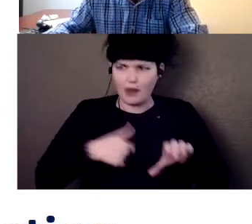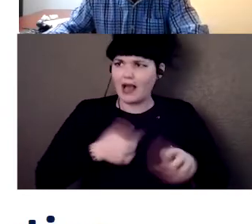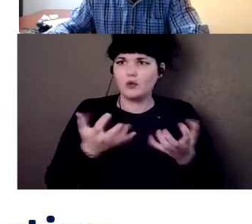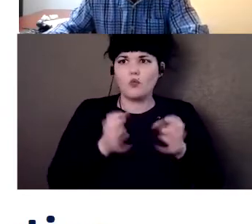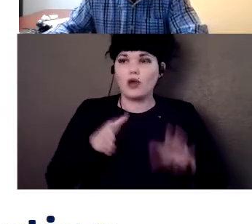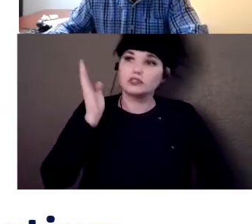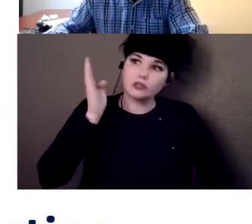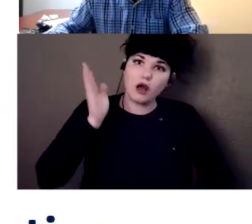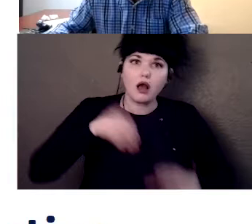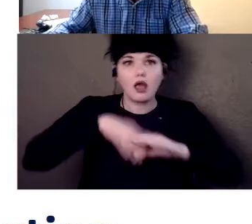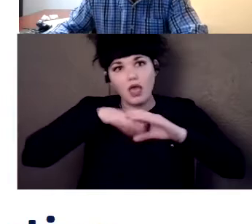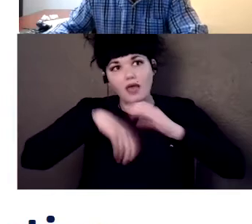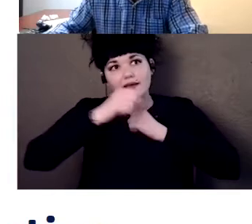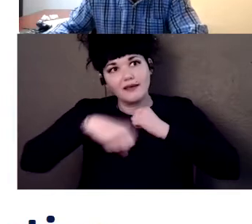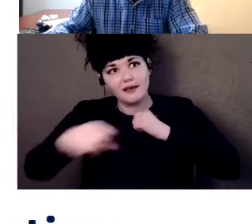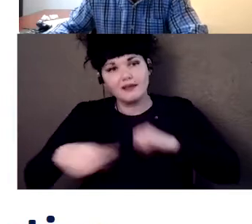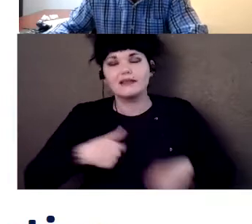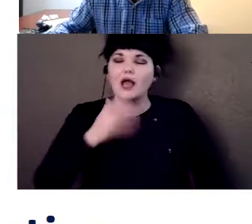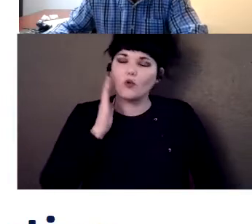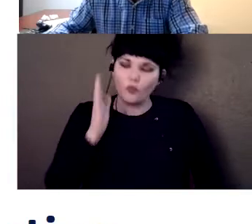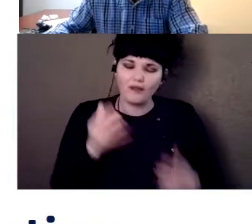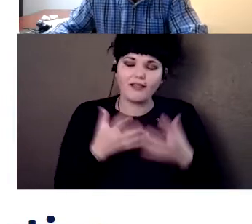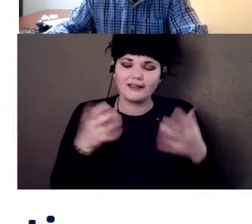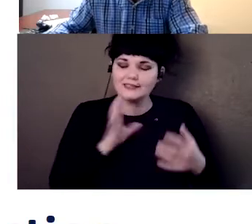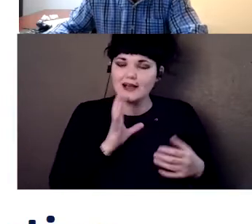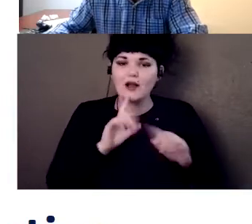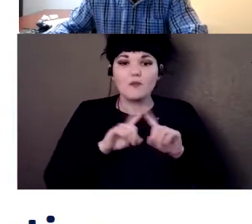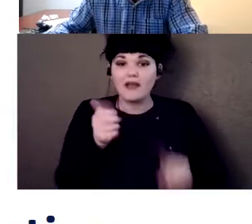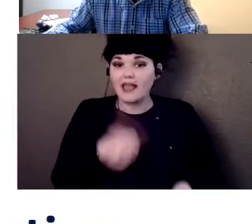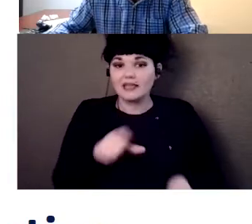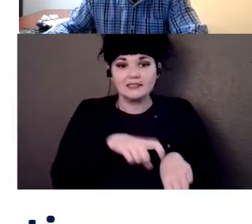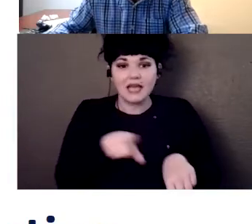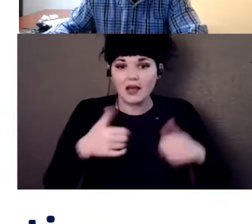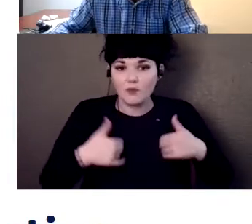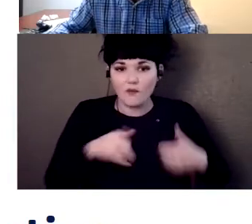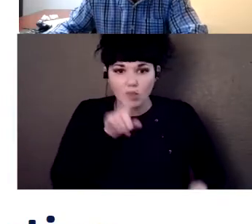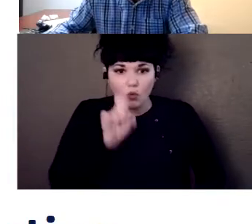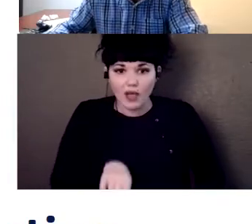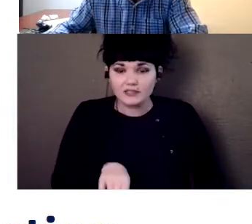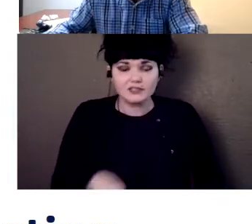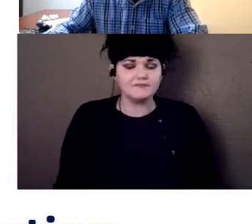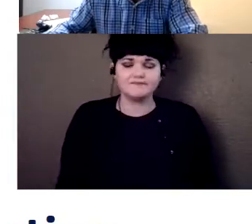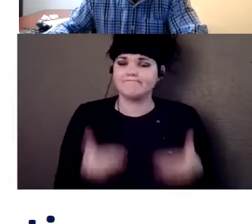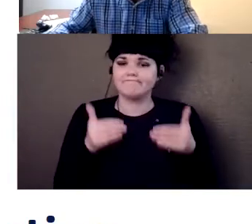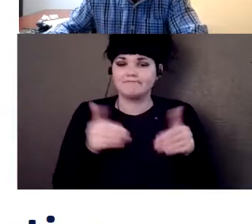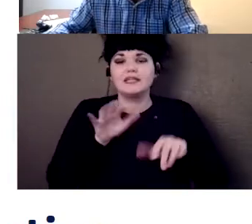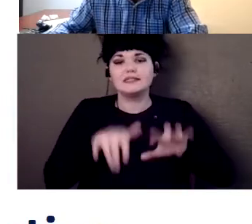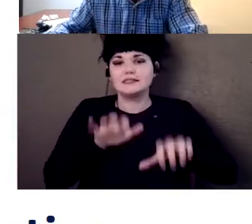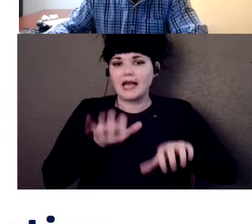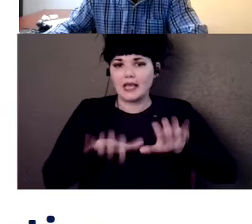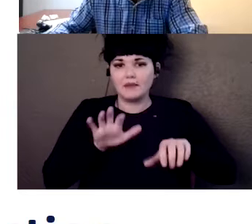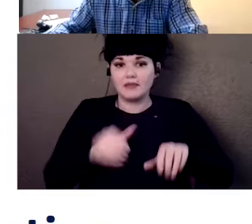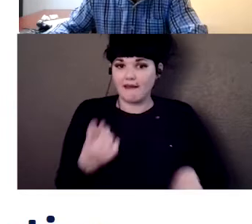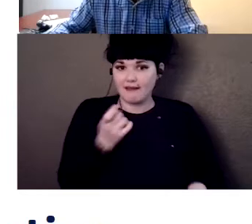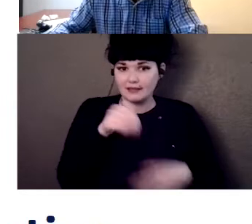most of the talking. But at any time, if you have any questions, please feel free to type your questions in the chat. There will be